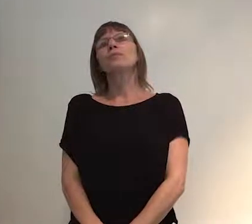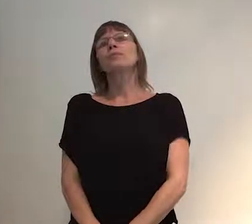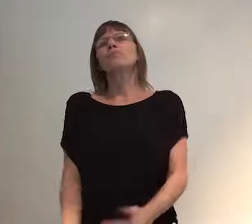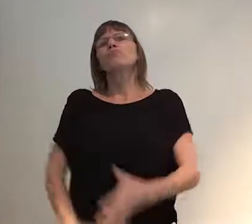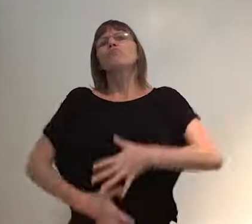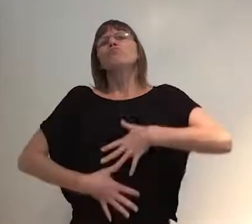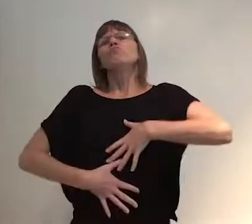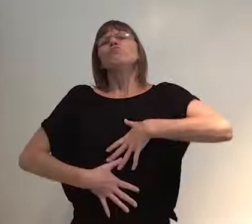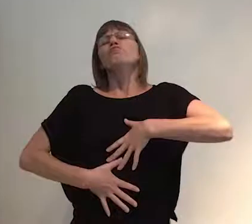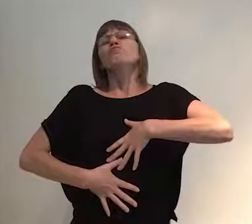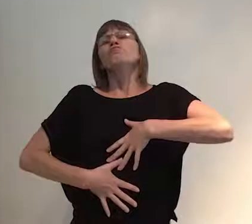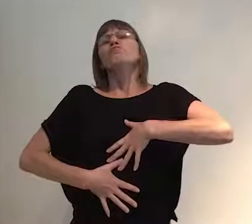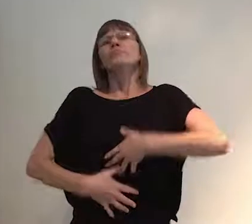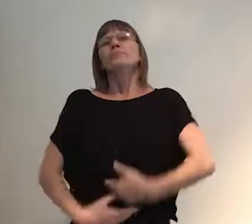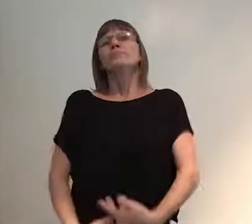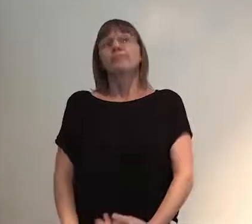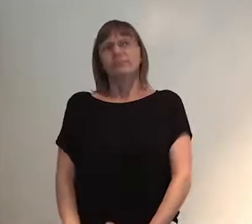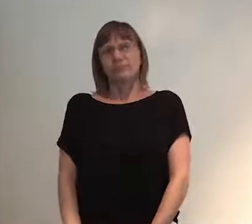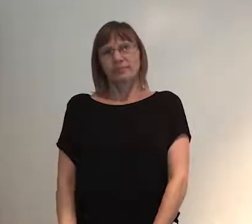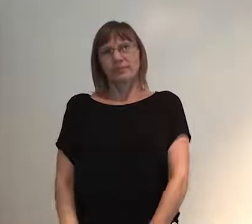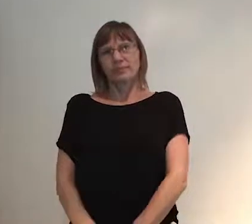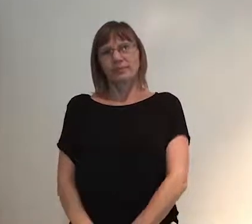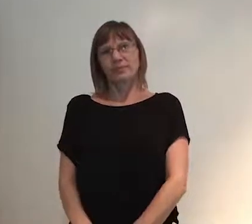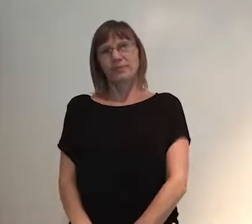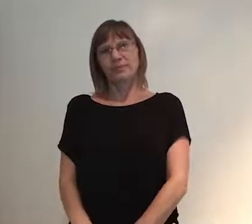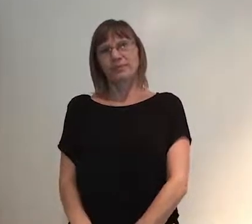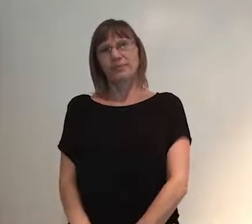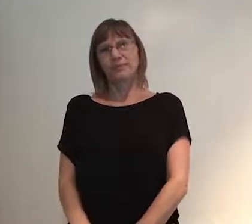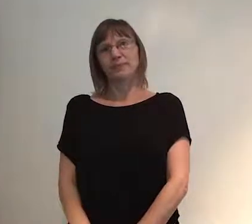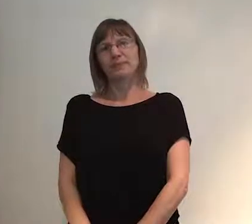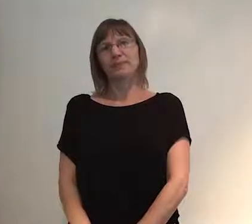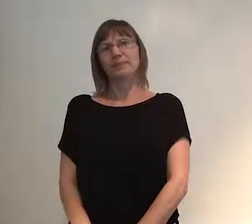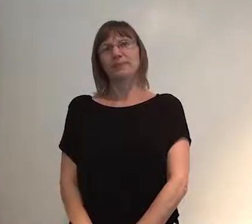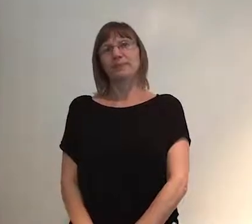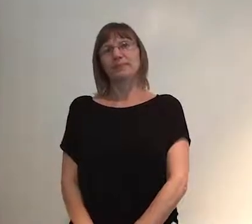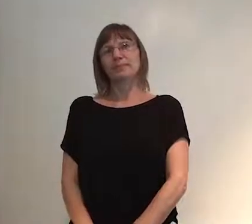in, and then as you breathe out through the mouth.